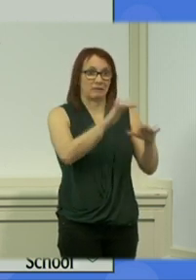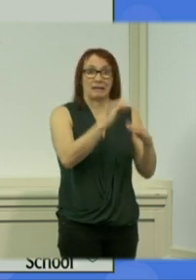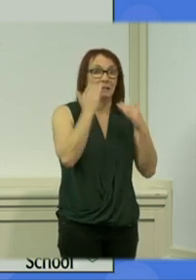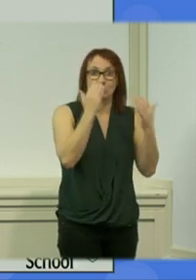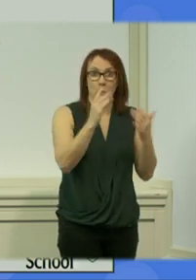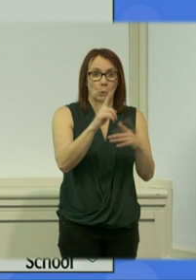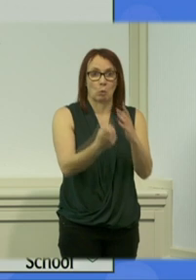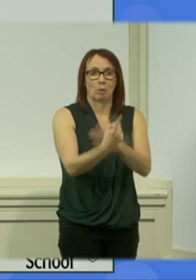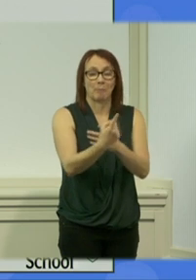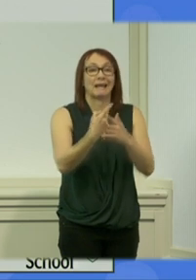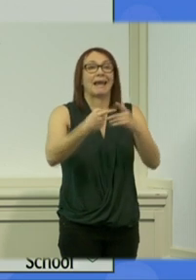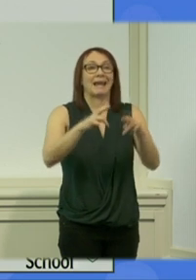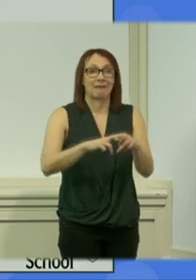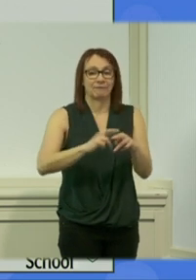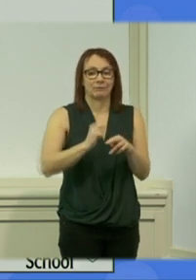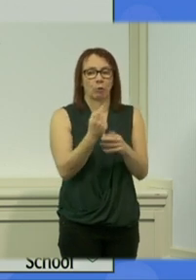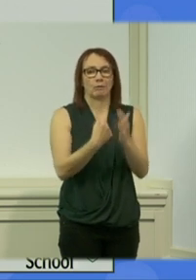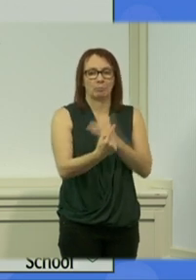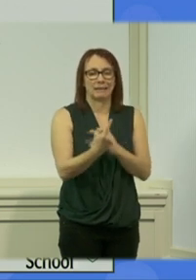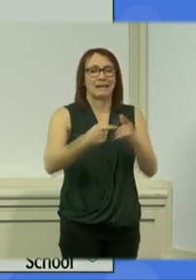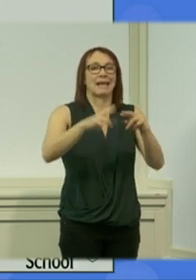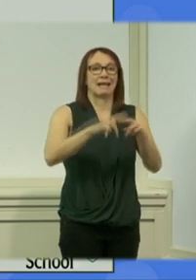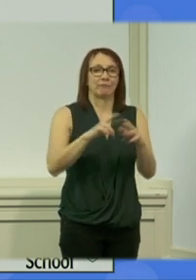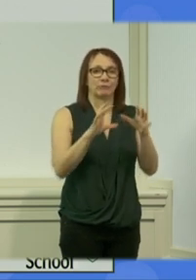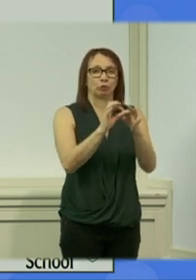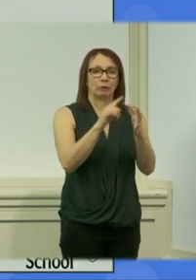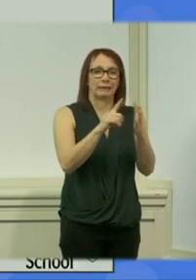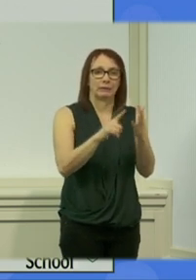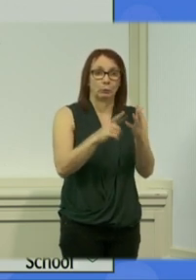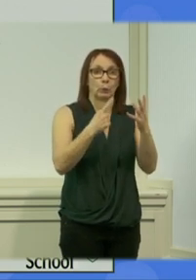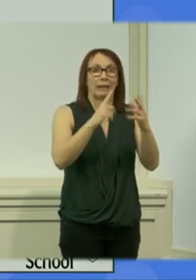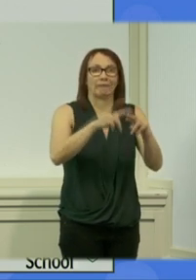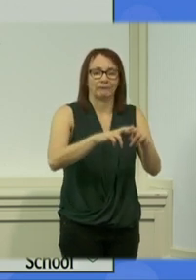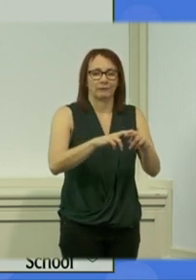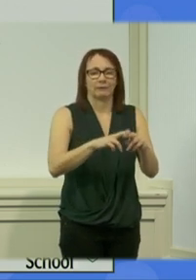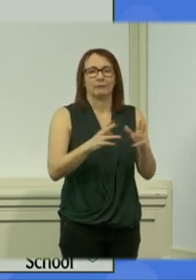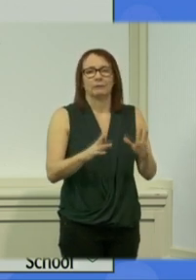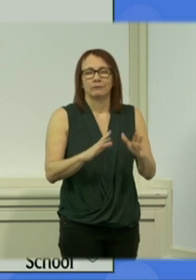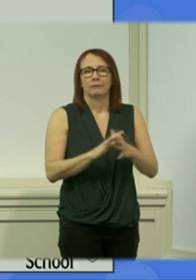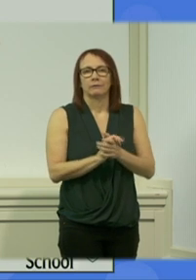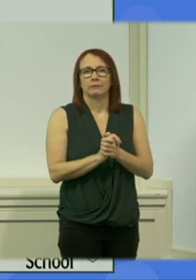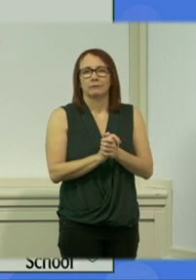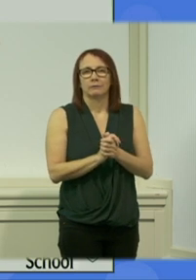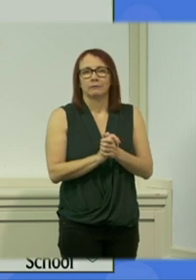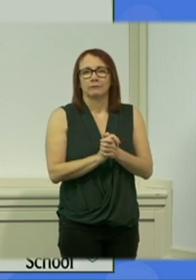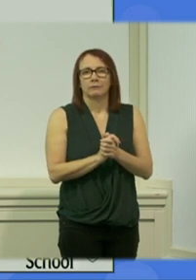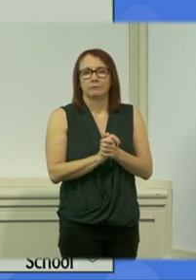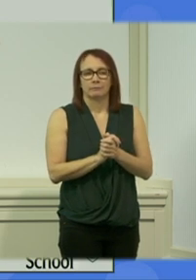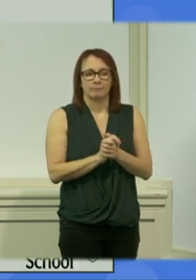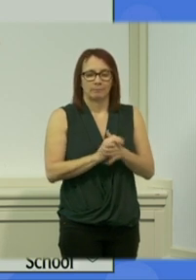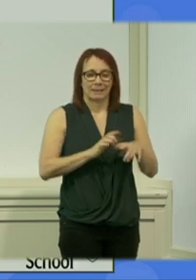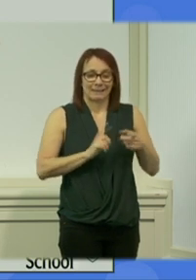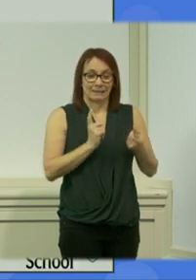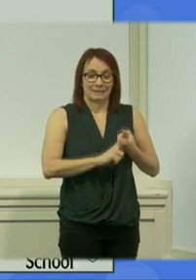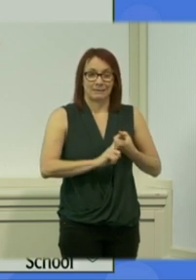did become independent and did choose to join the try to rejoin the EU, the Stability and